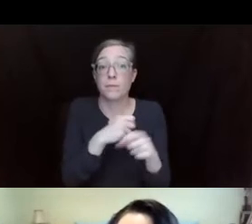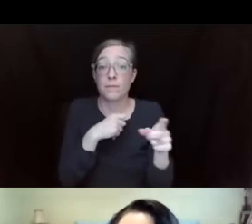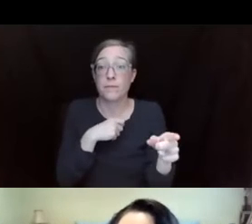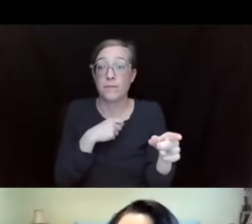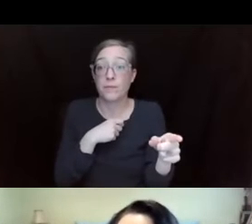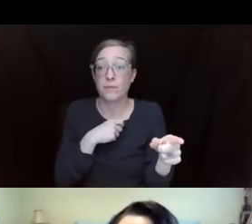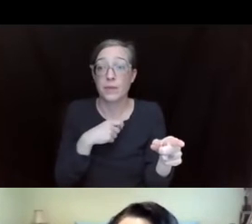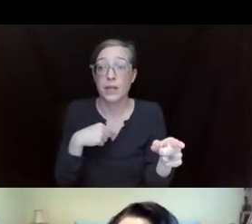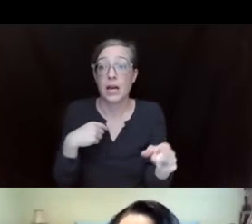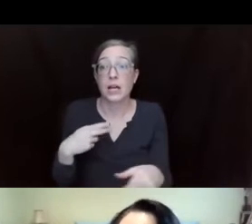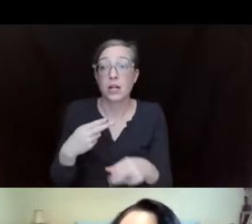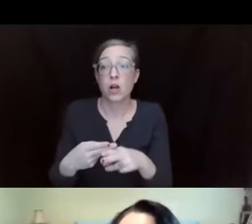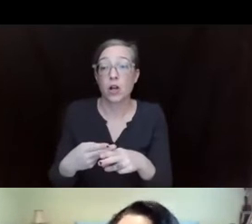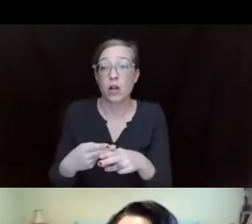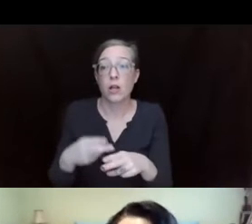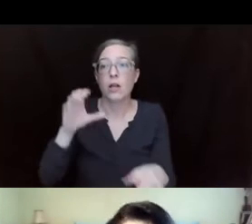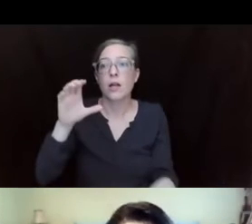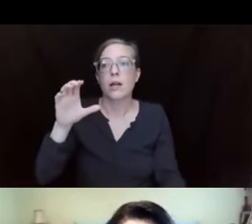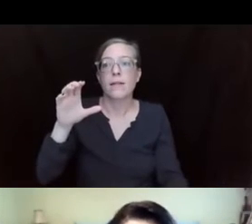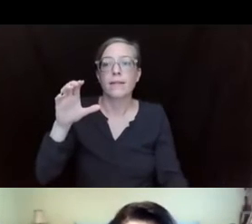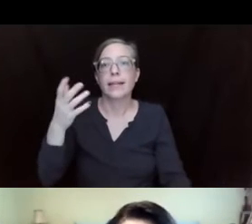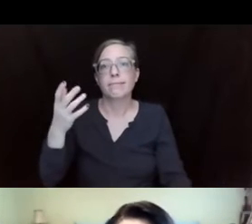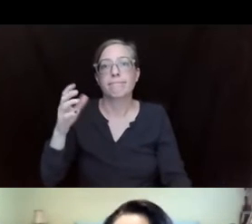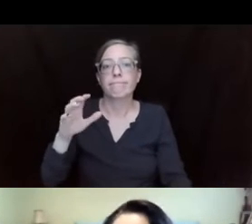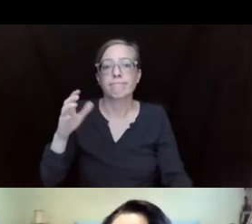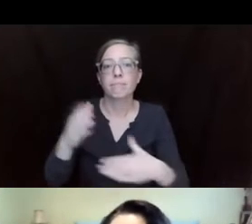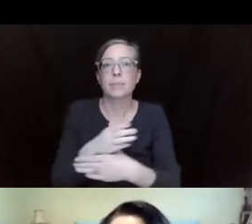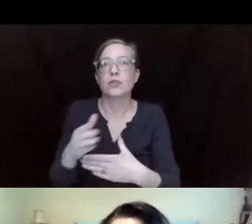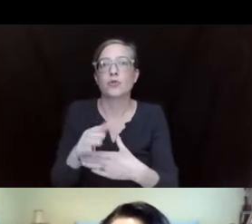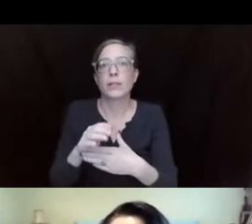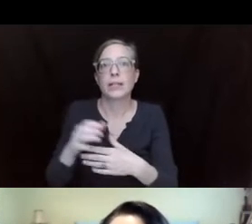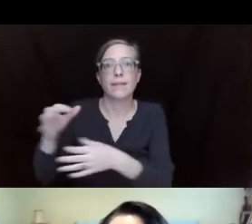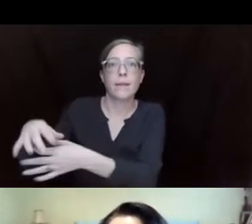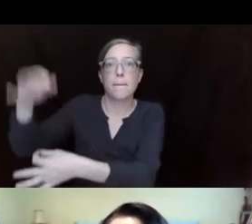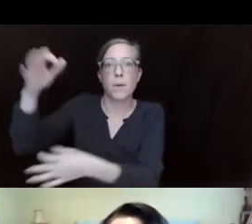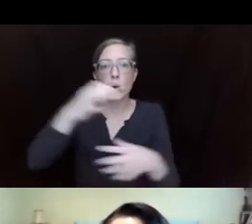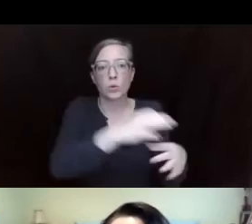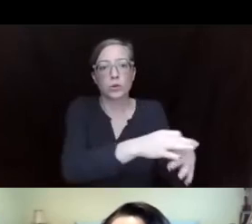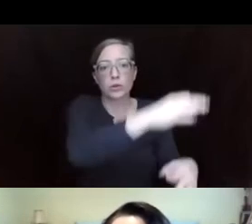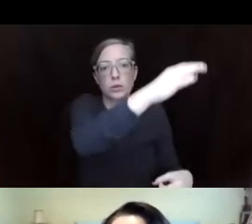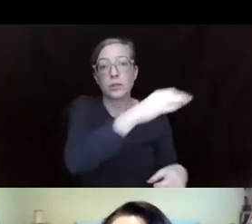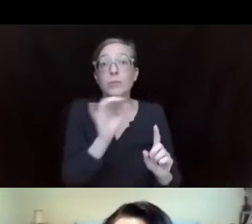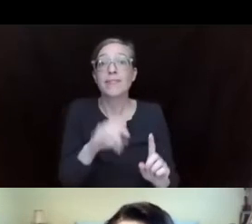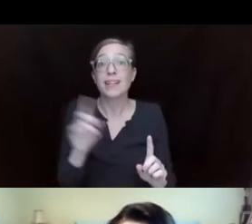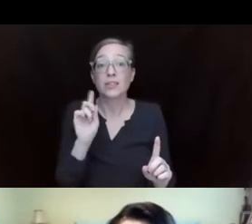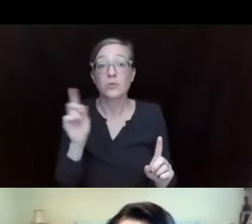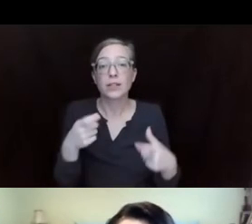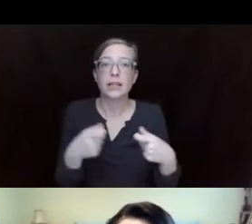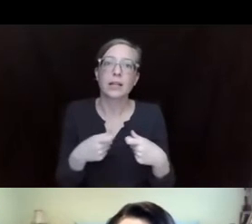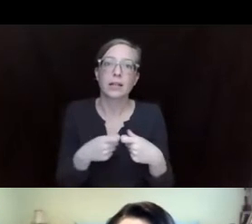as the constriction between the poles, what we create there is an area where the electric field is more